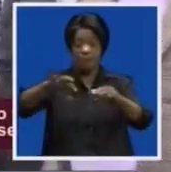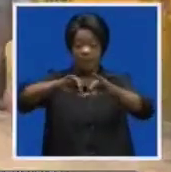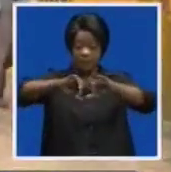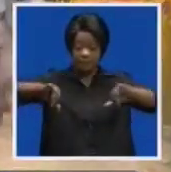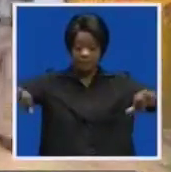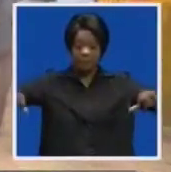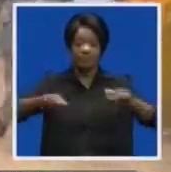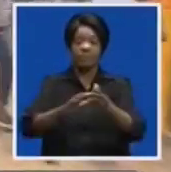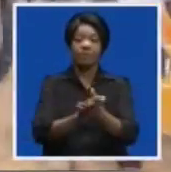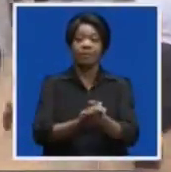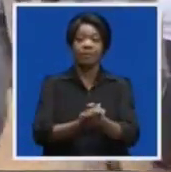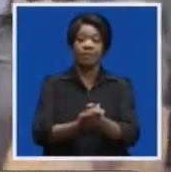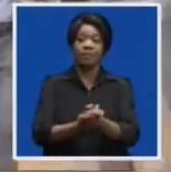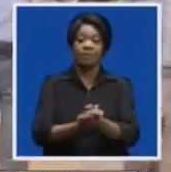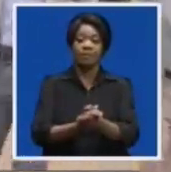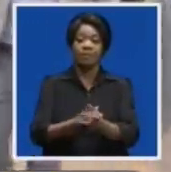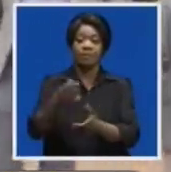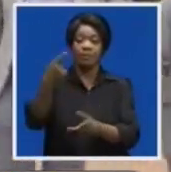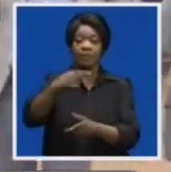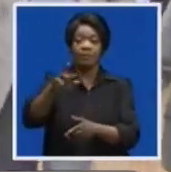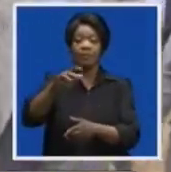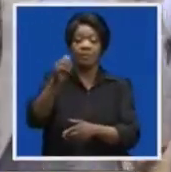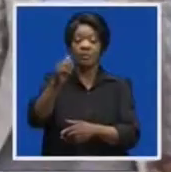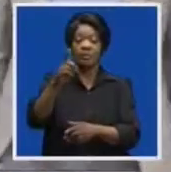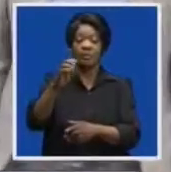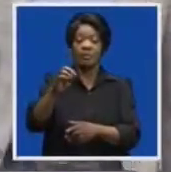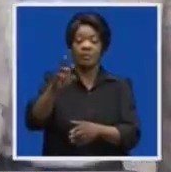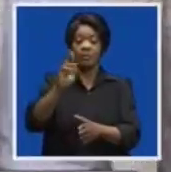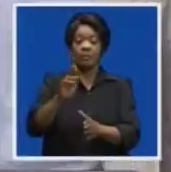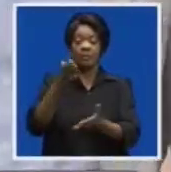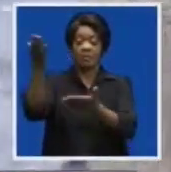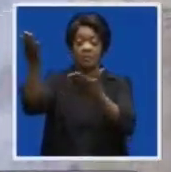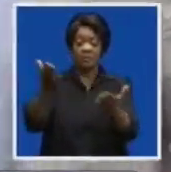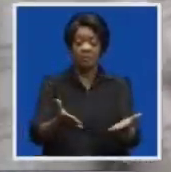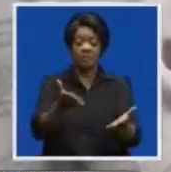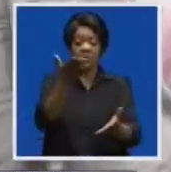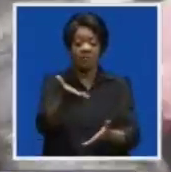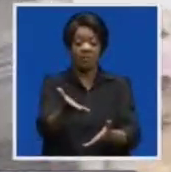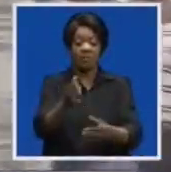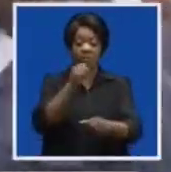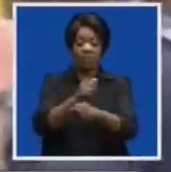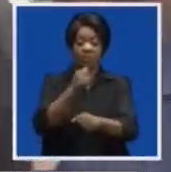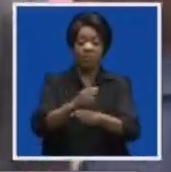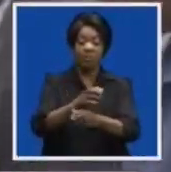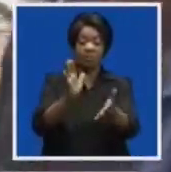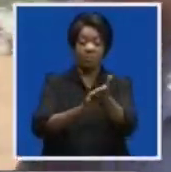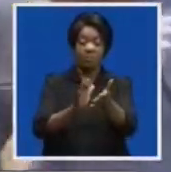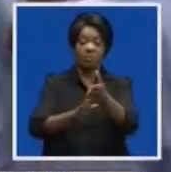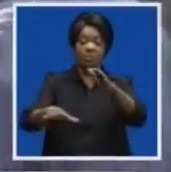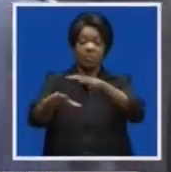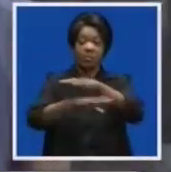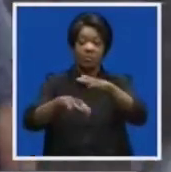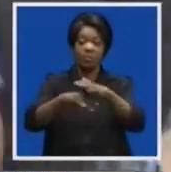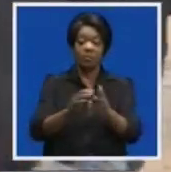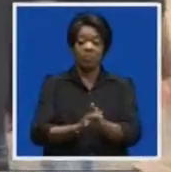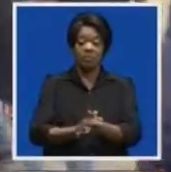wabako. Some of the traders have even built permanent structures in the school grounds. This is what is raising concern, as the traders may